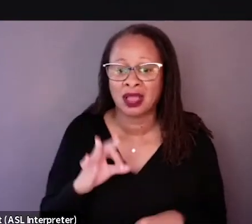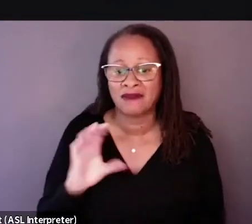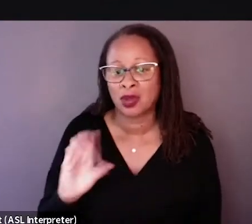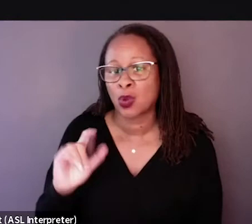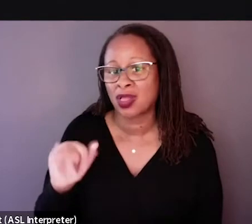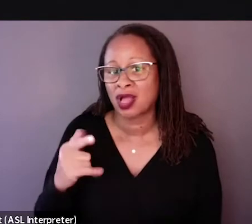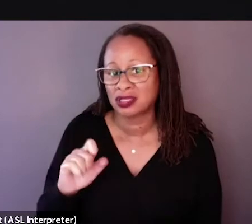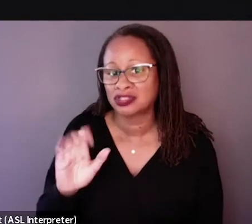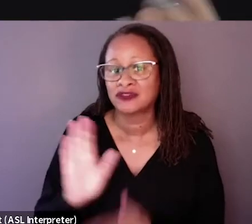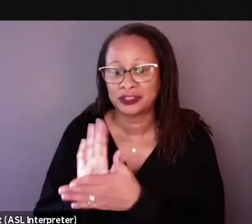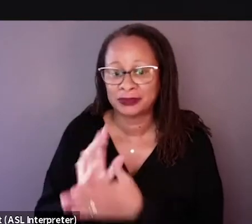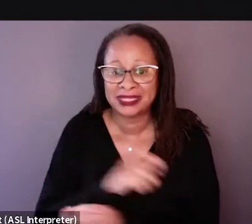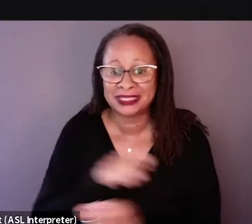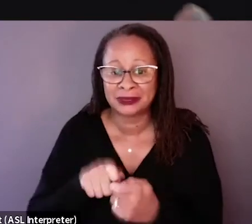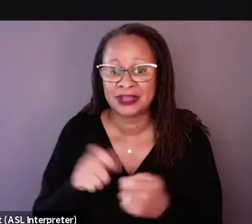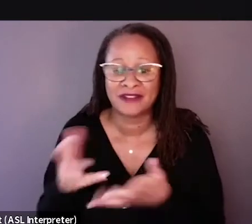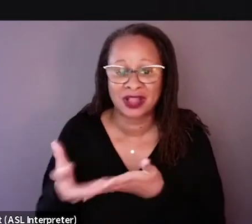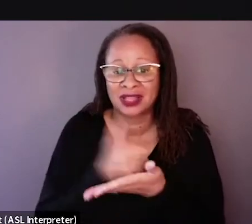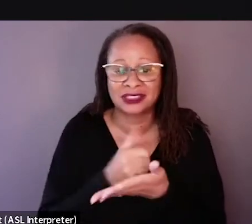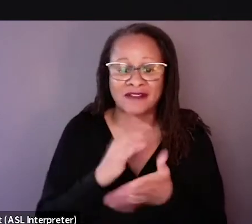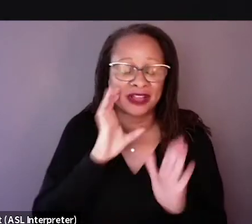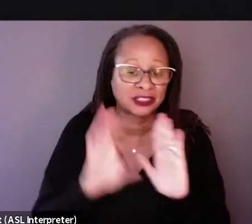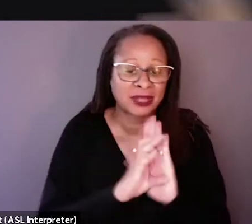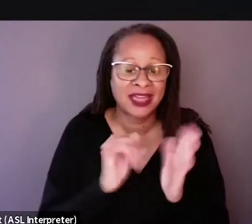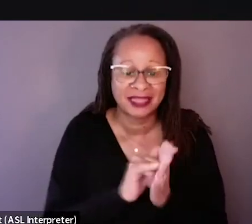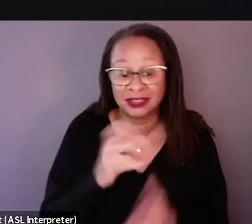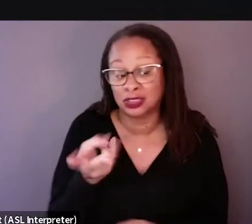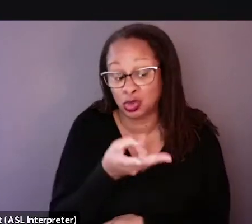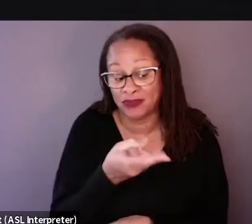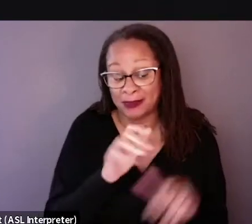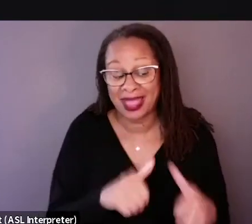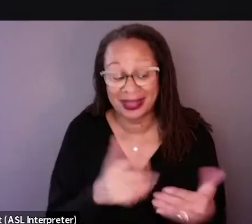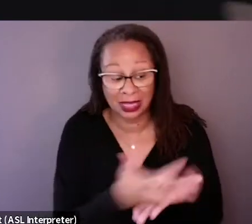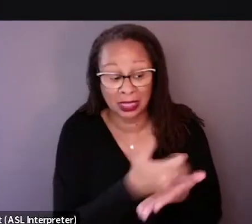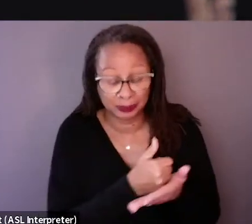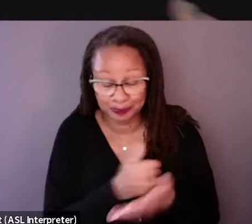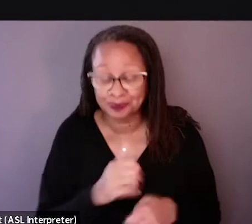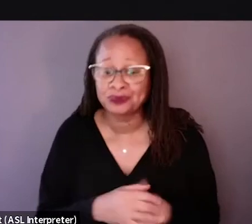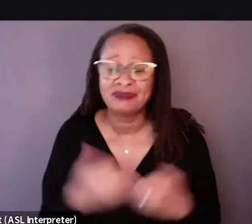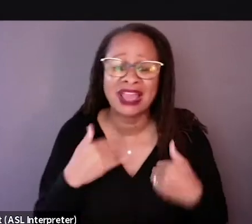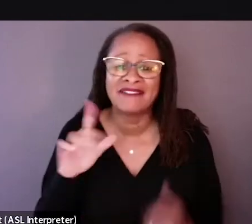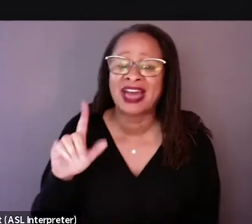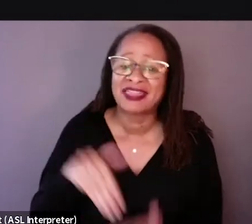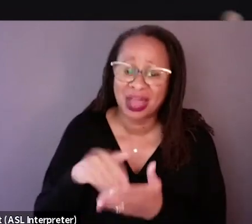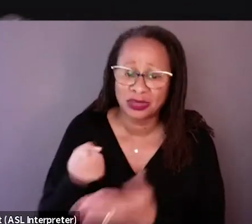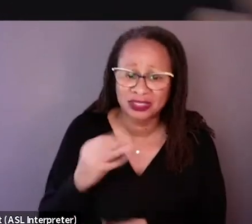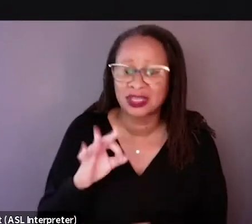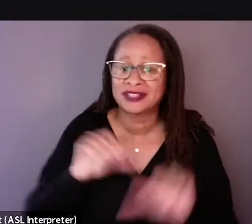and specifically the collection of imagery that Katia and Maurice themselves accumulated. They had thousands and thousands of